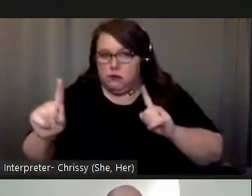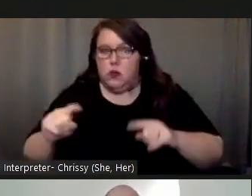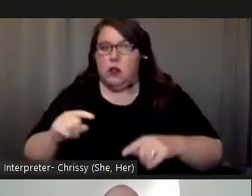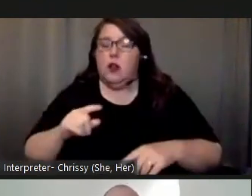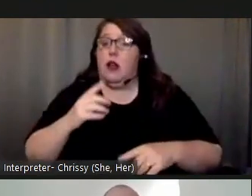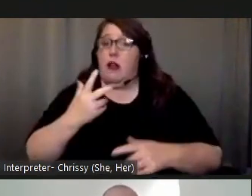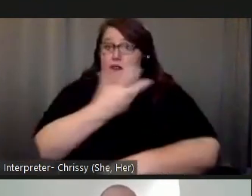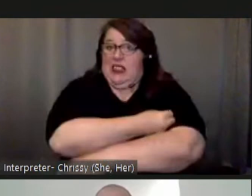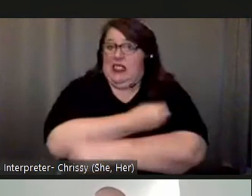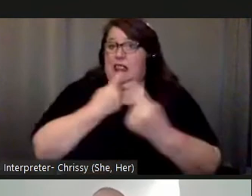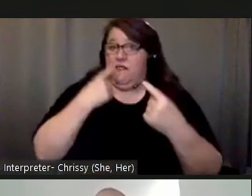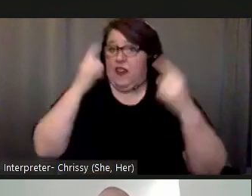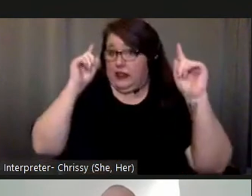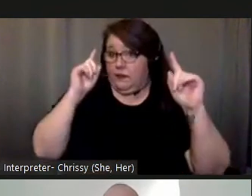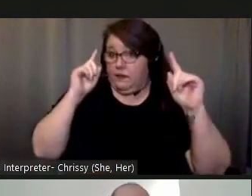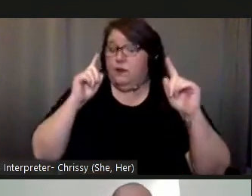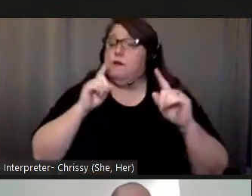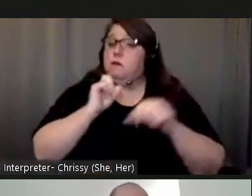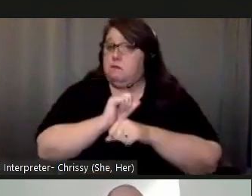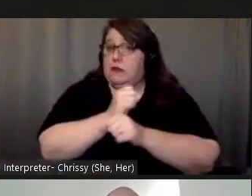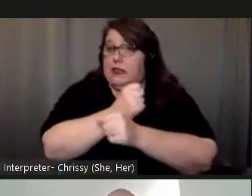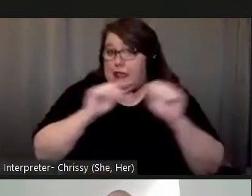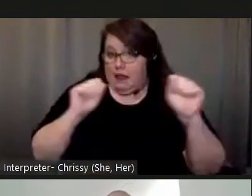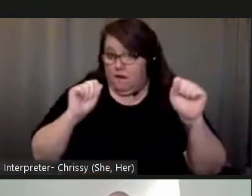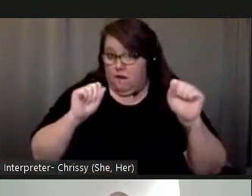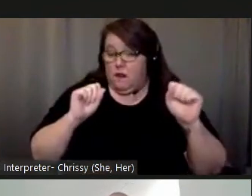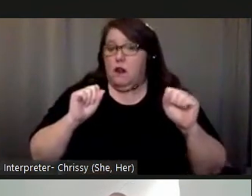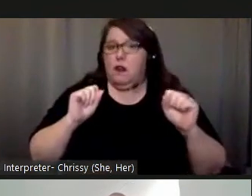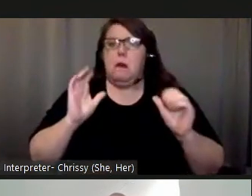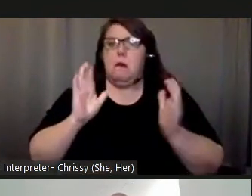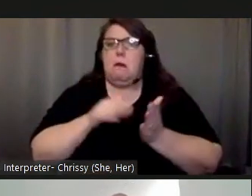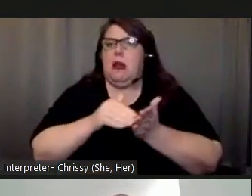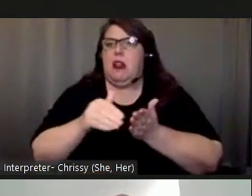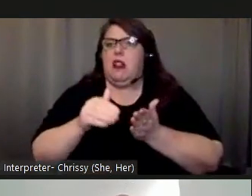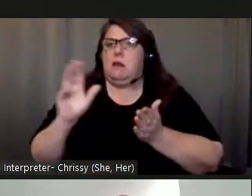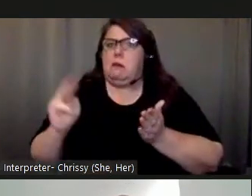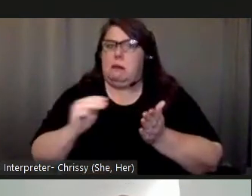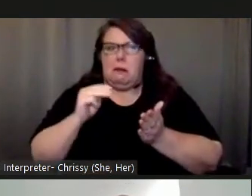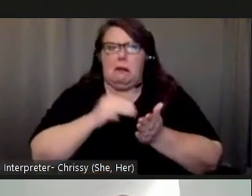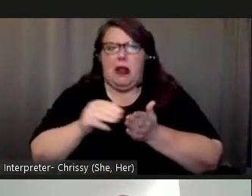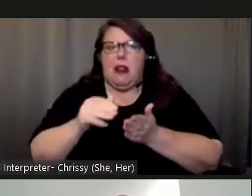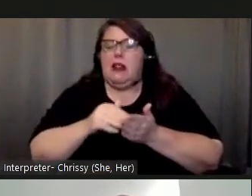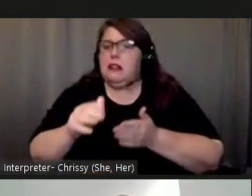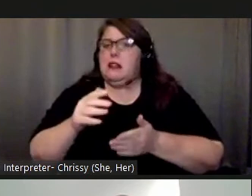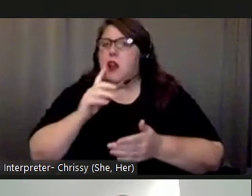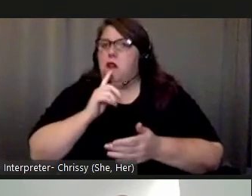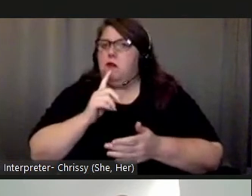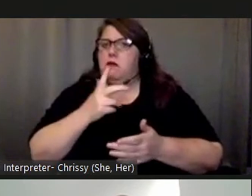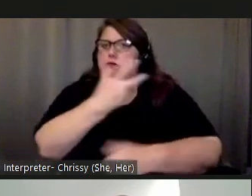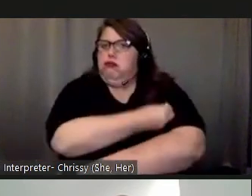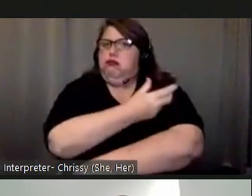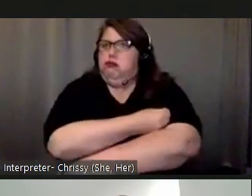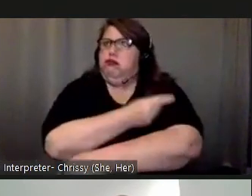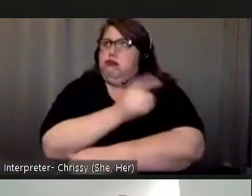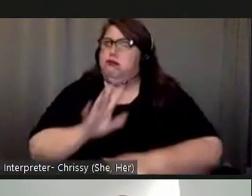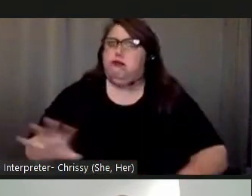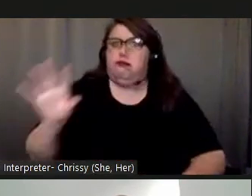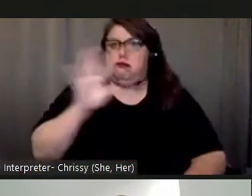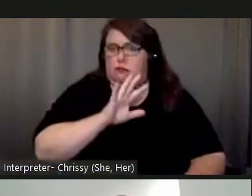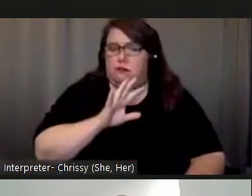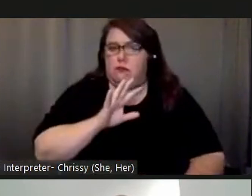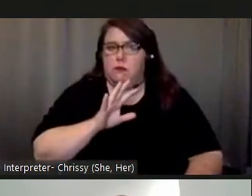safe. With millions of doses now given, it's only reinforced the strong safety story with